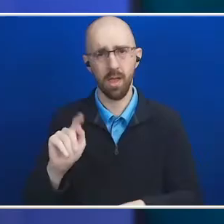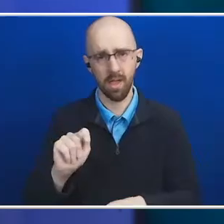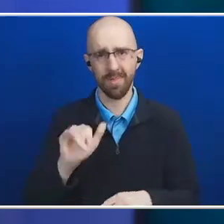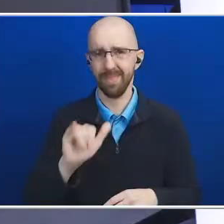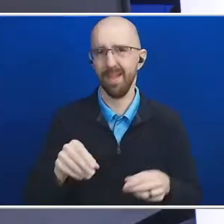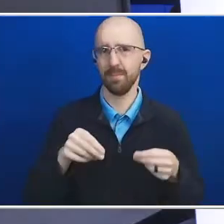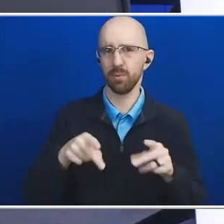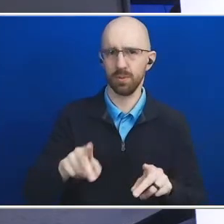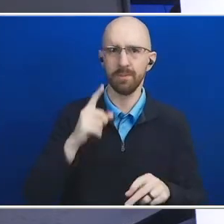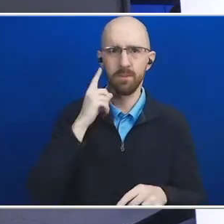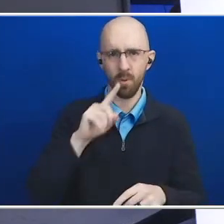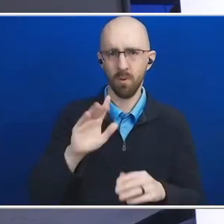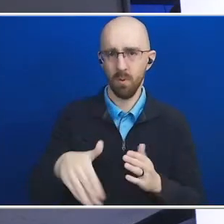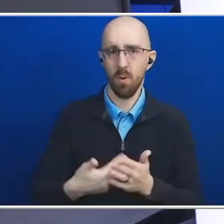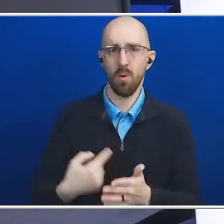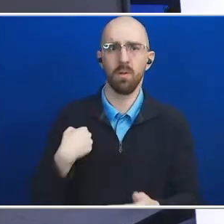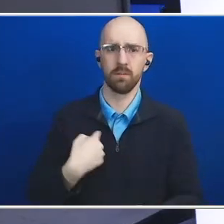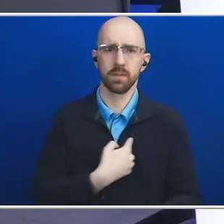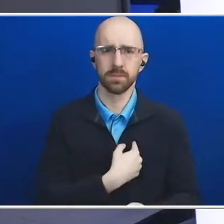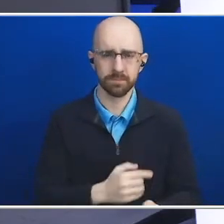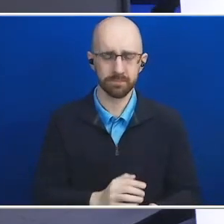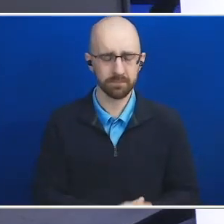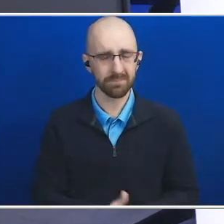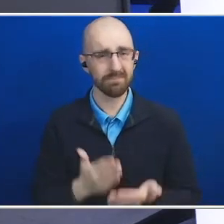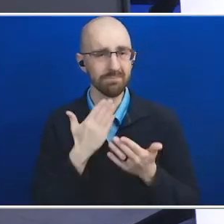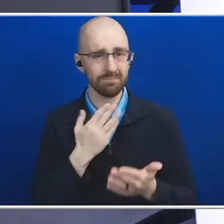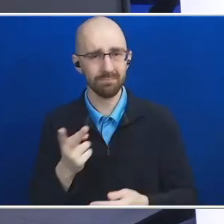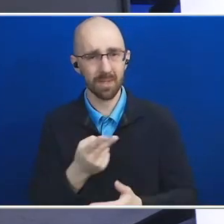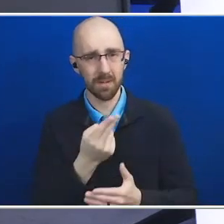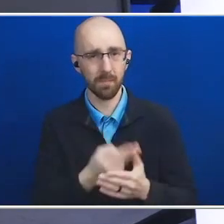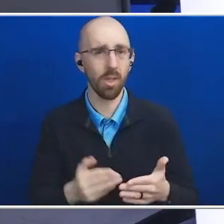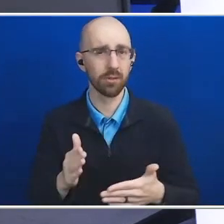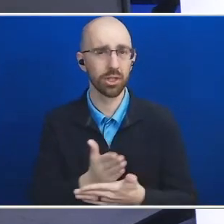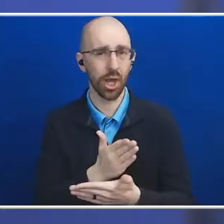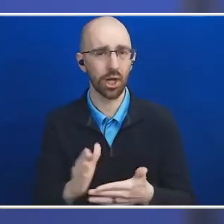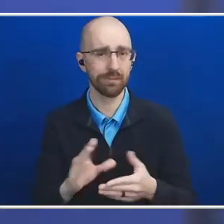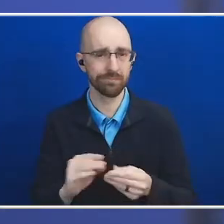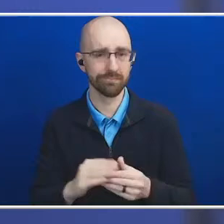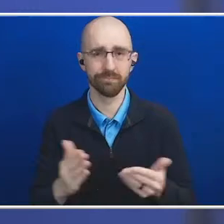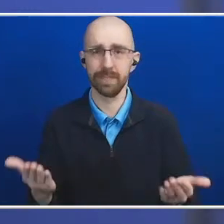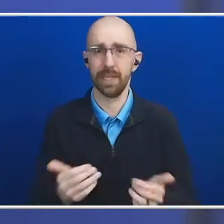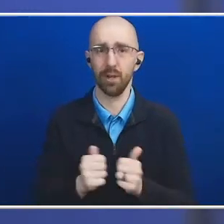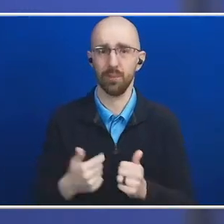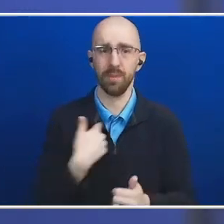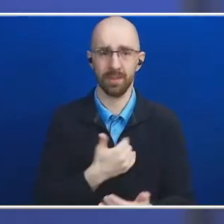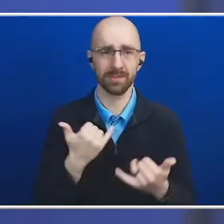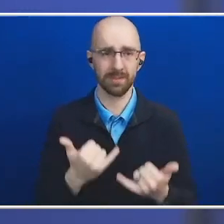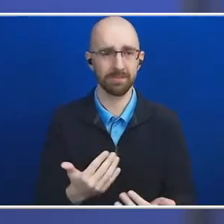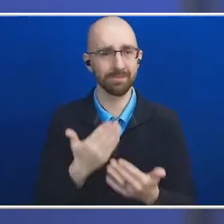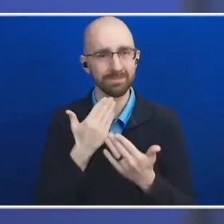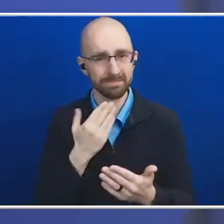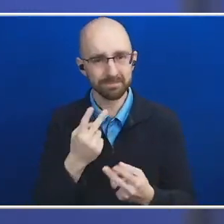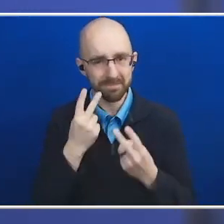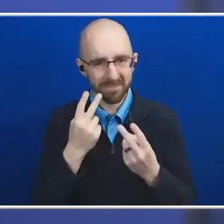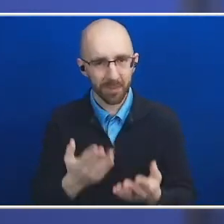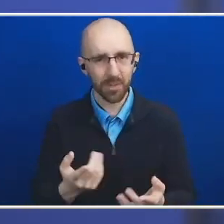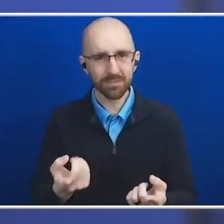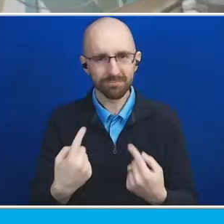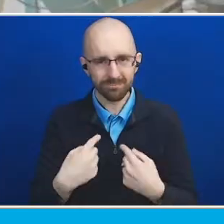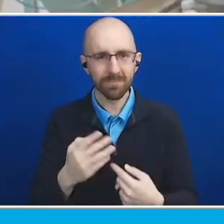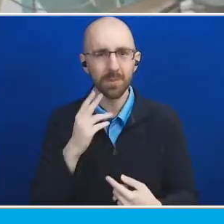us. Thank you both. Thank you both for sharing and being here with us today. Thank you. Thank you to our viewers for being here. We'll see you back here